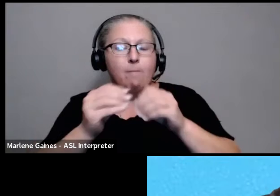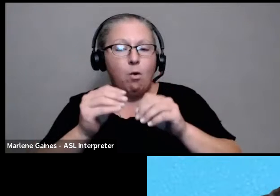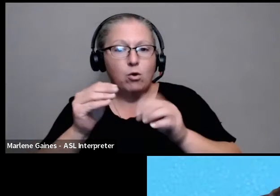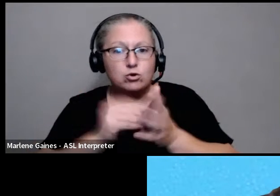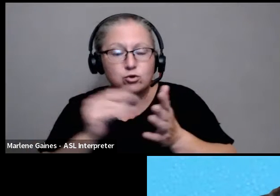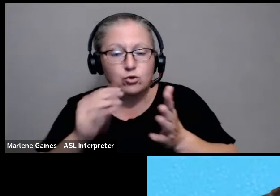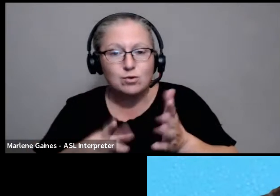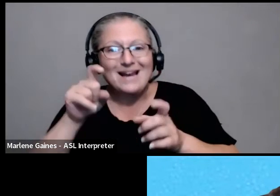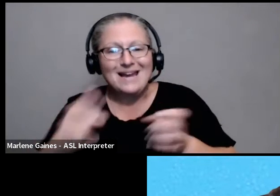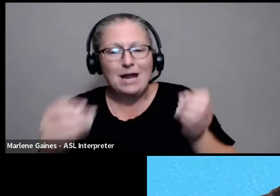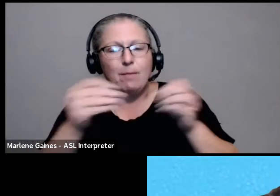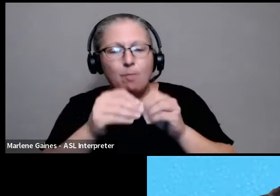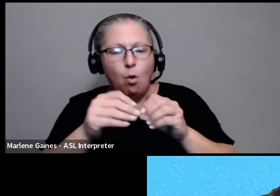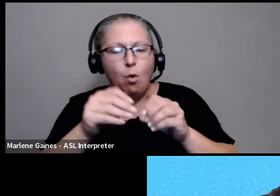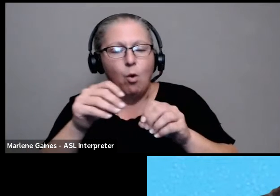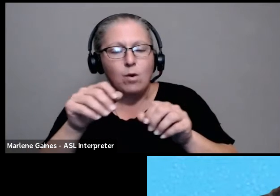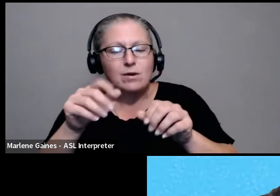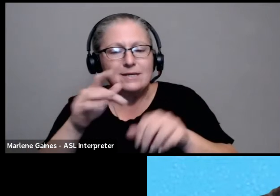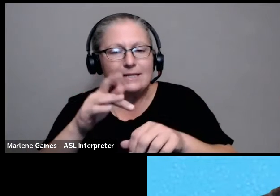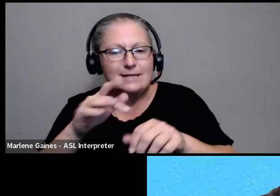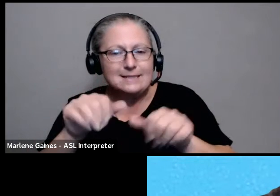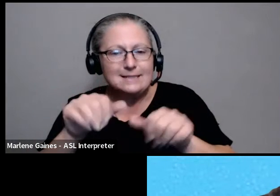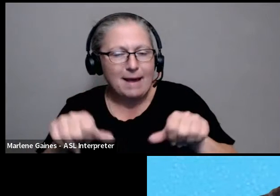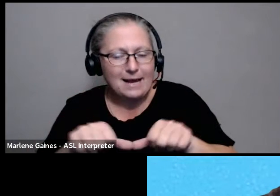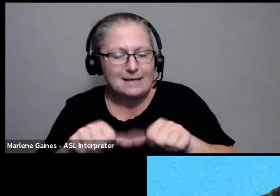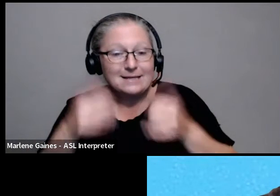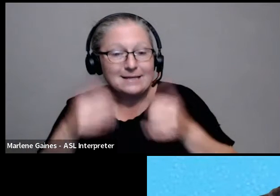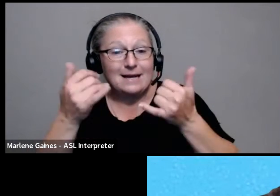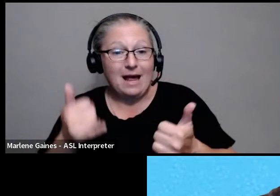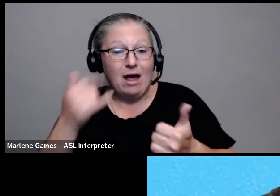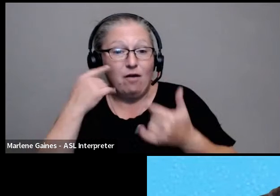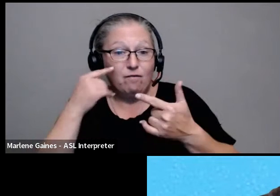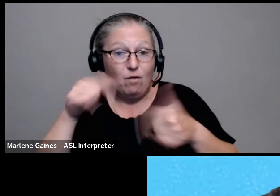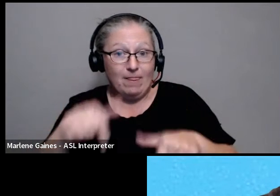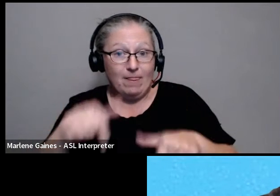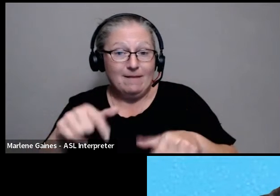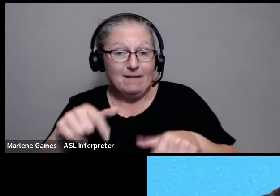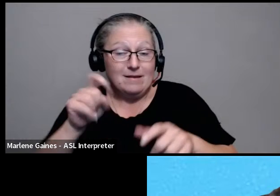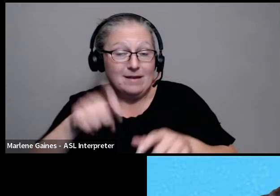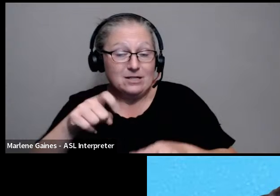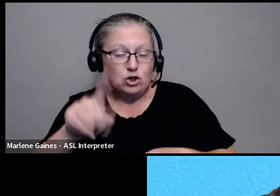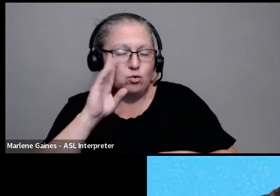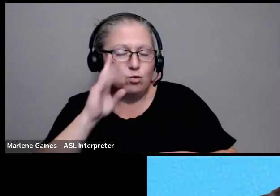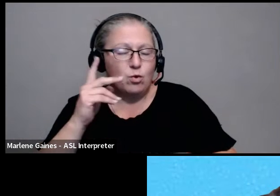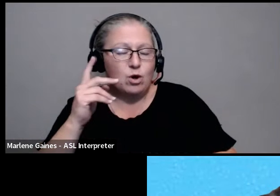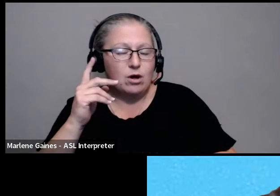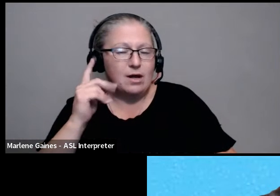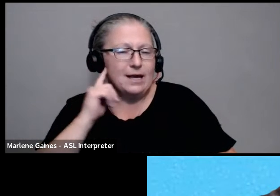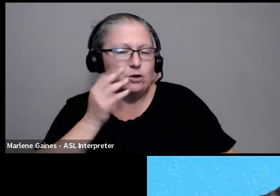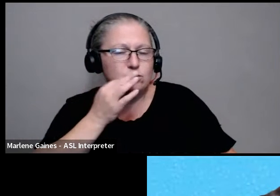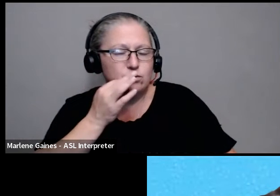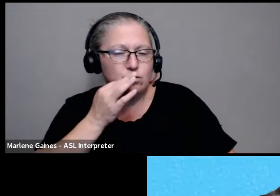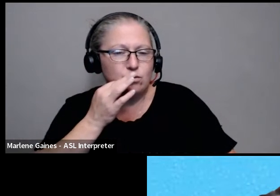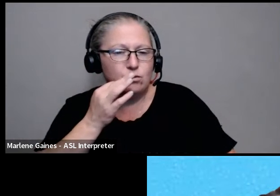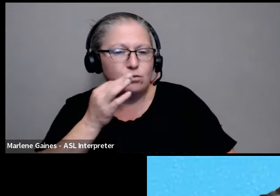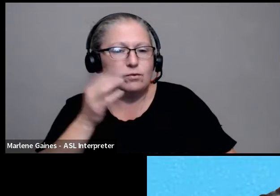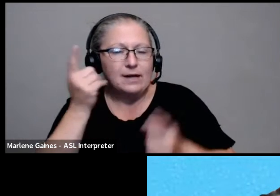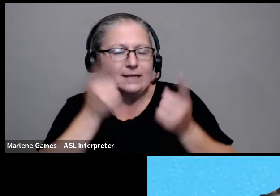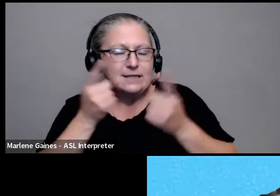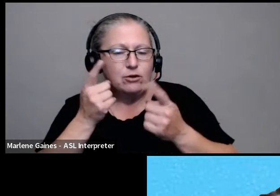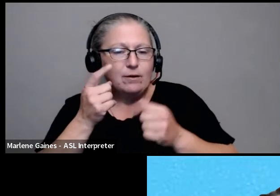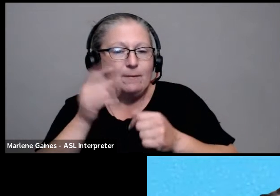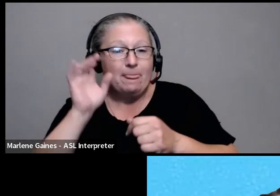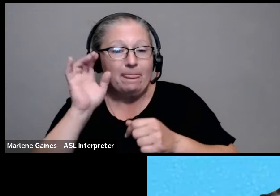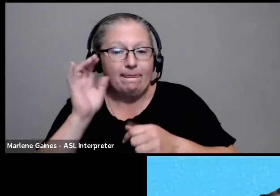need more space. Now for the resolution of necessity, which you'll be hearing momentarily considering,